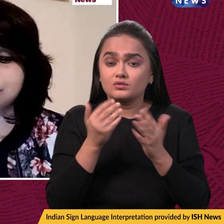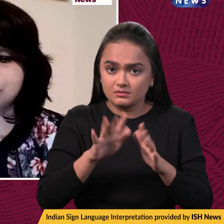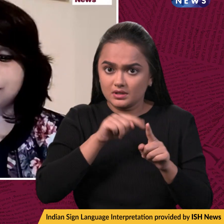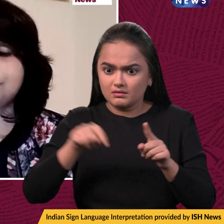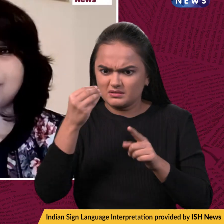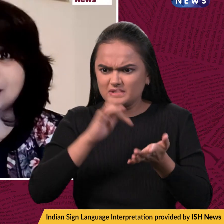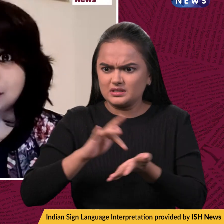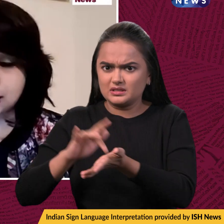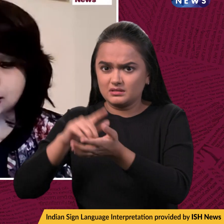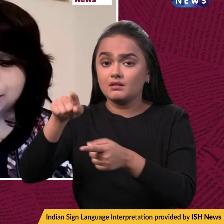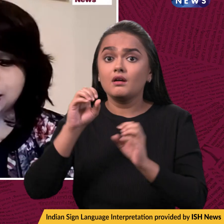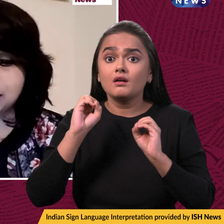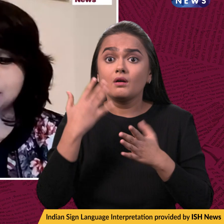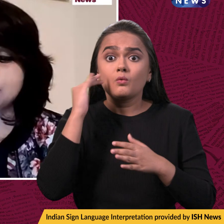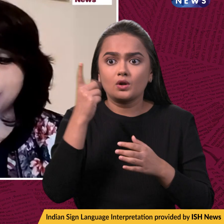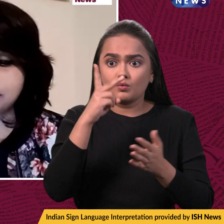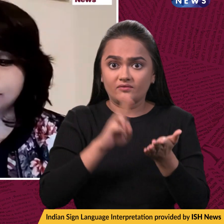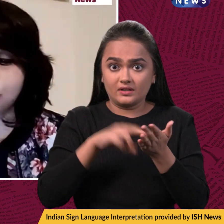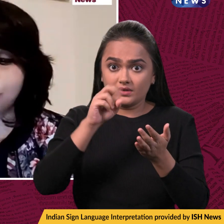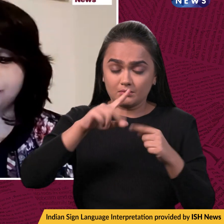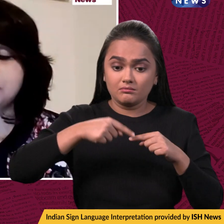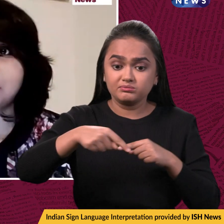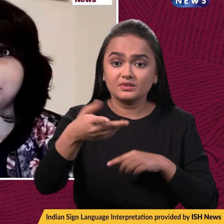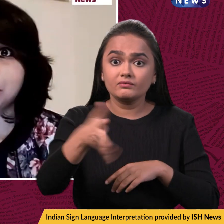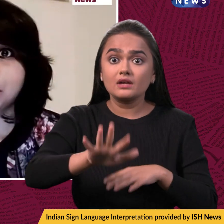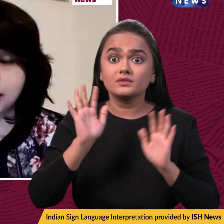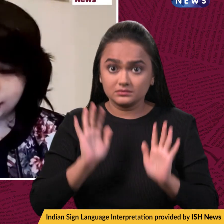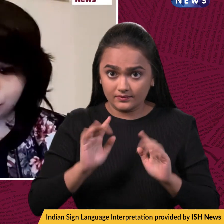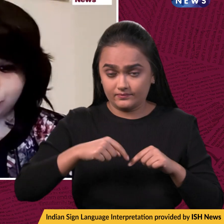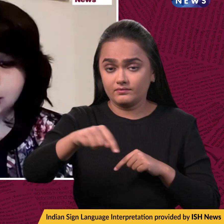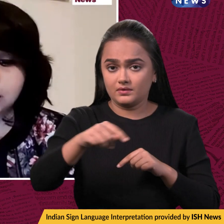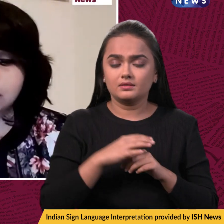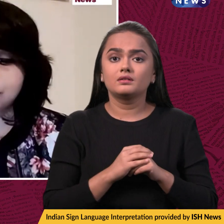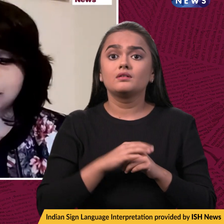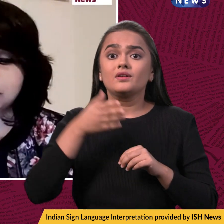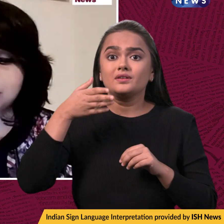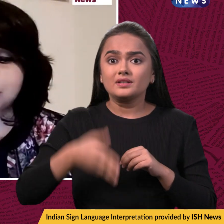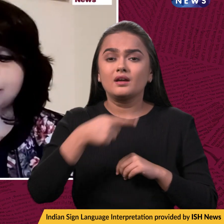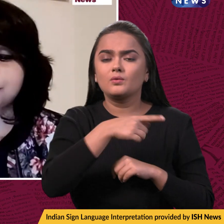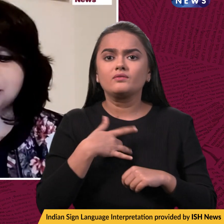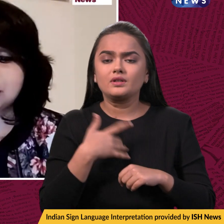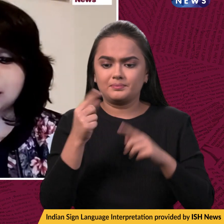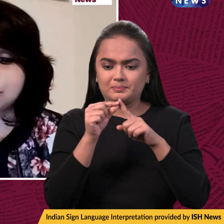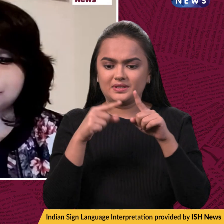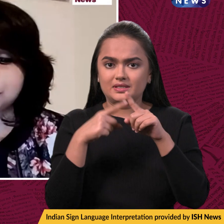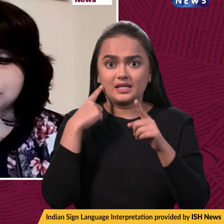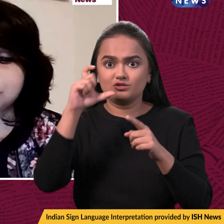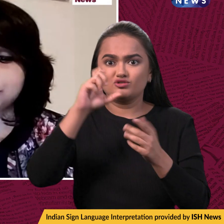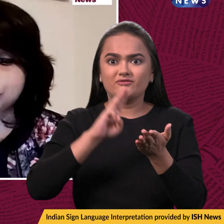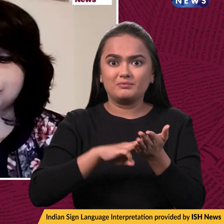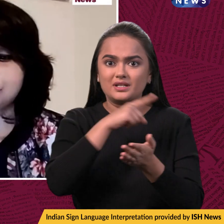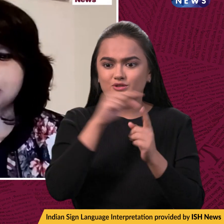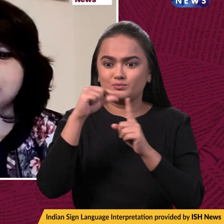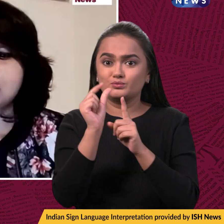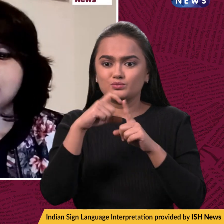Nilgiris district for 5 days beginning the 12th of November, end quote. Now, in the meantime, according to PTI, Chief Minister